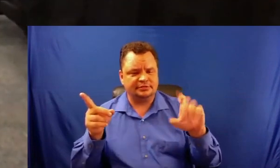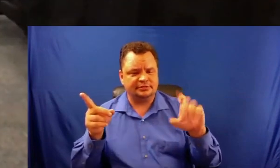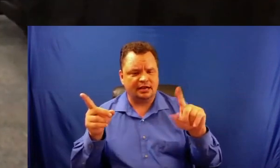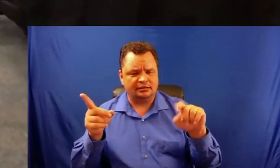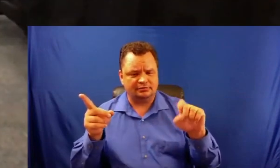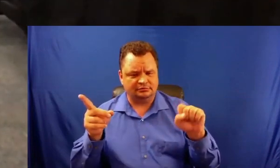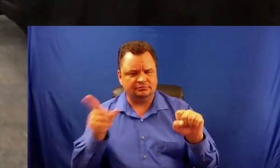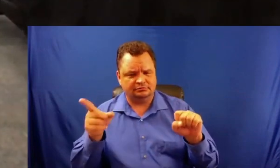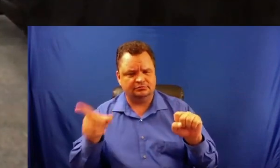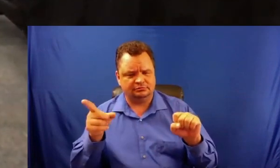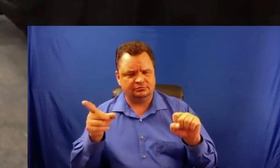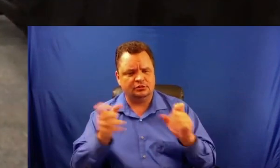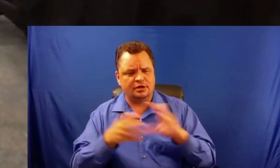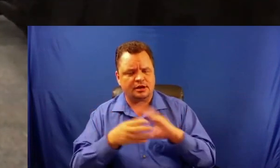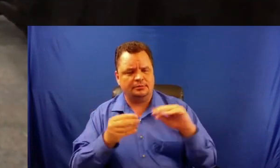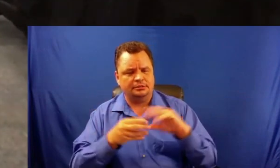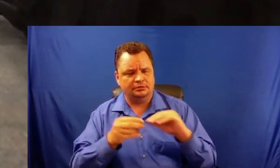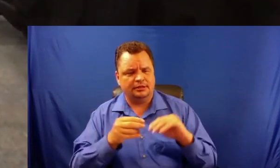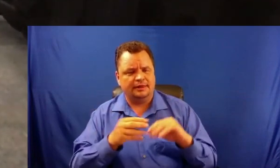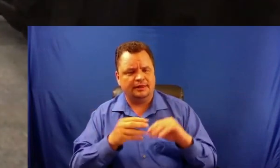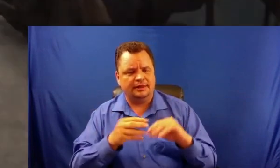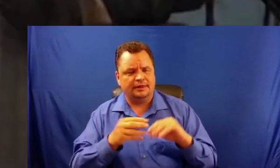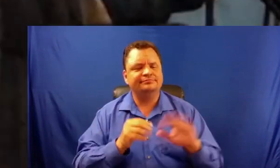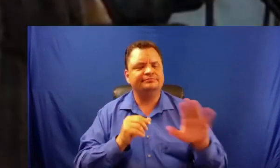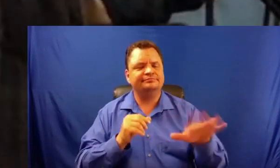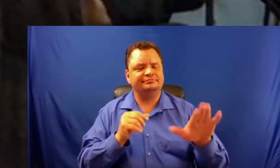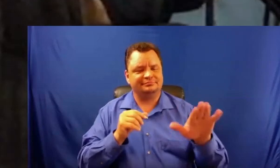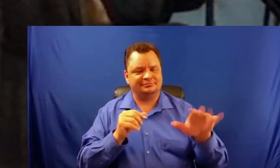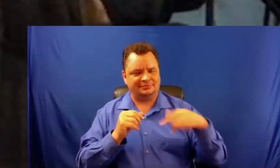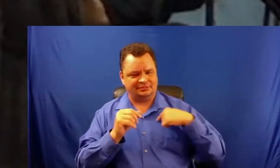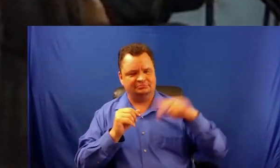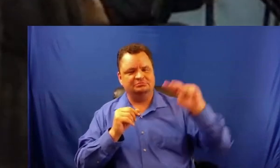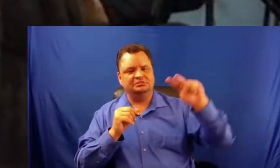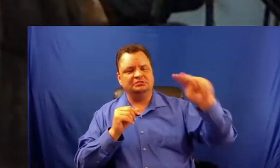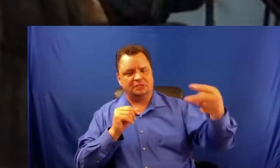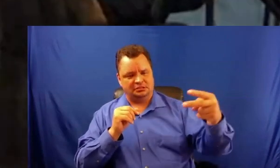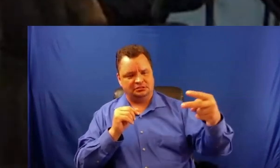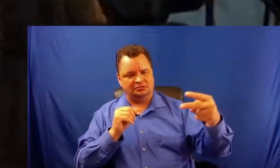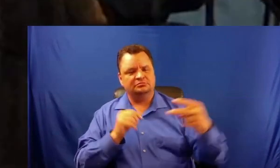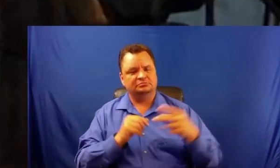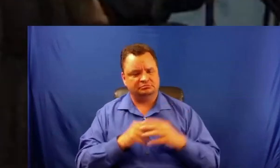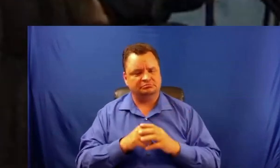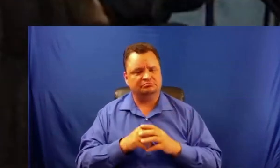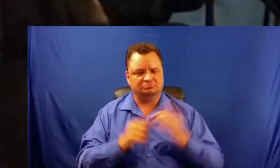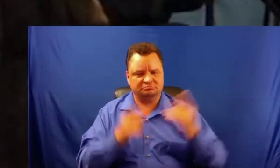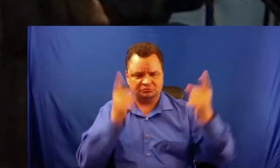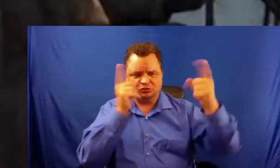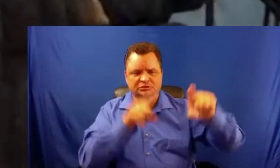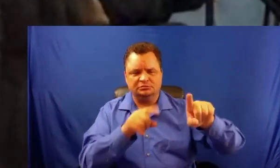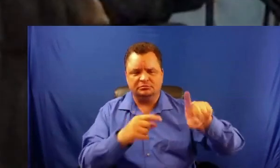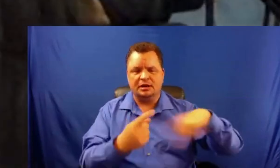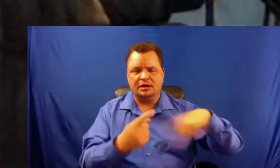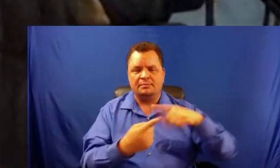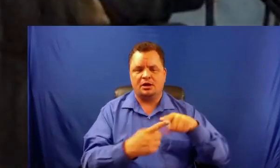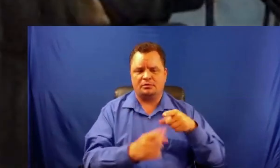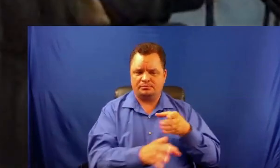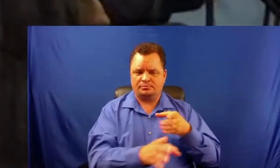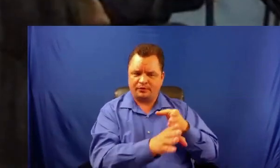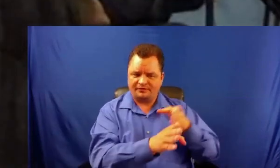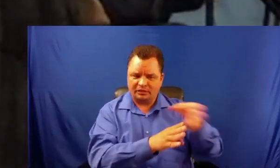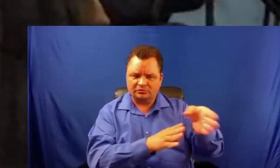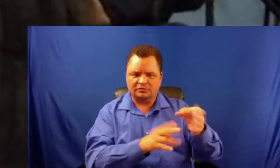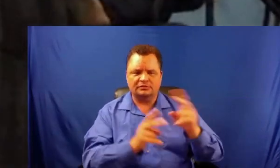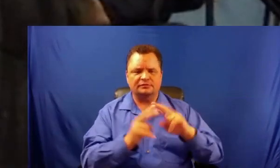essentially second what Commissioner Bremer said about the polite, professional comments that